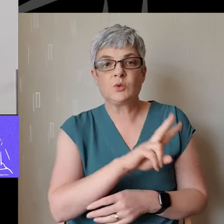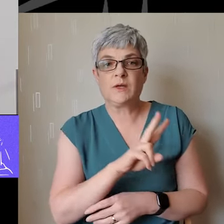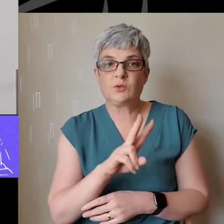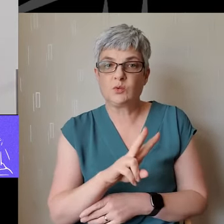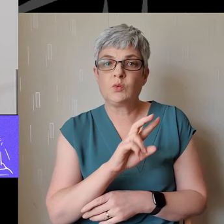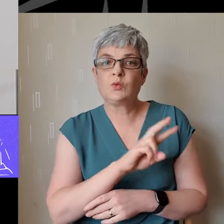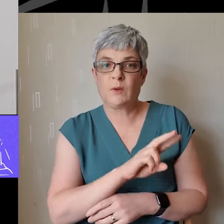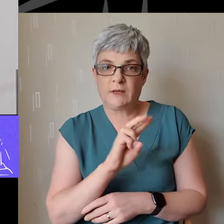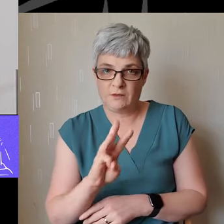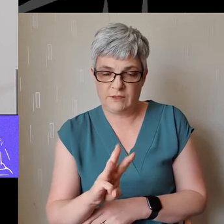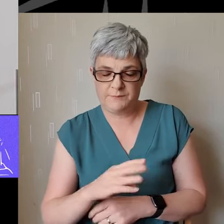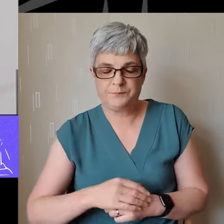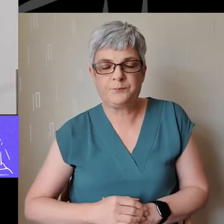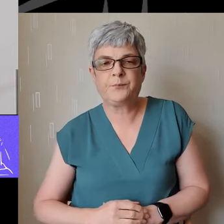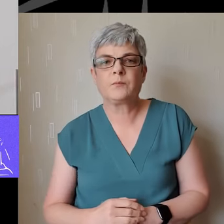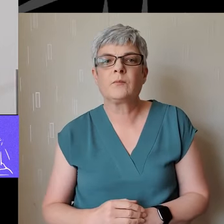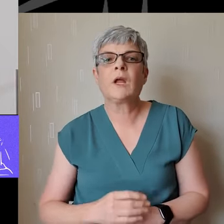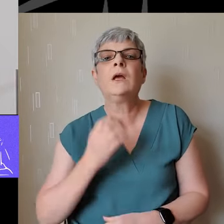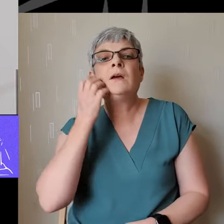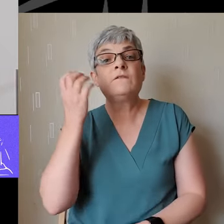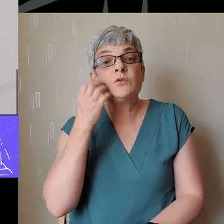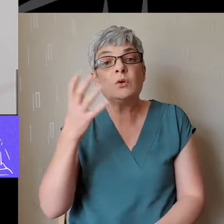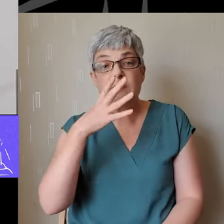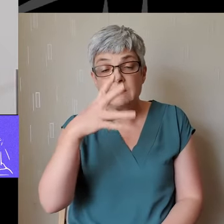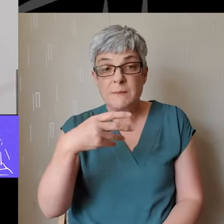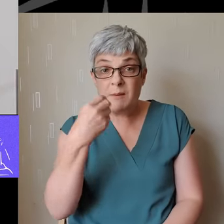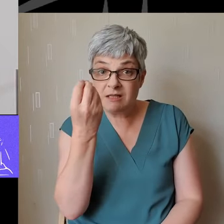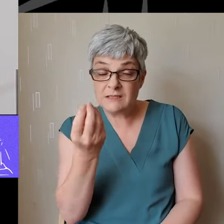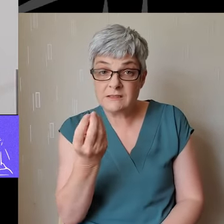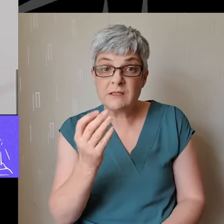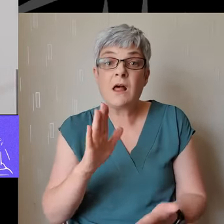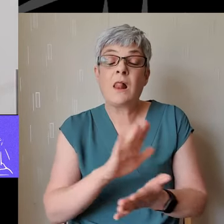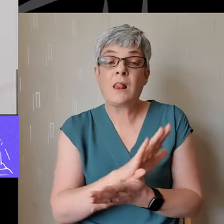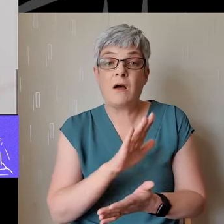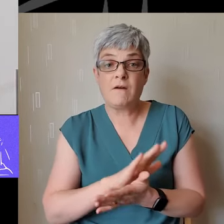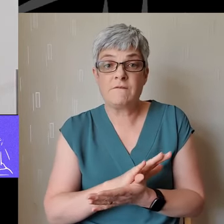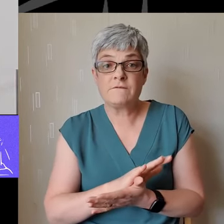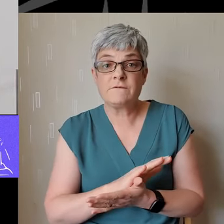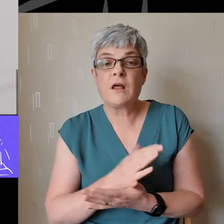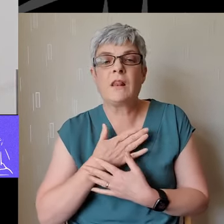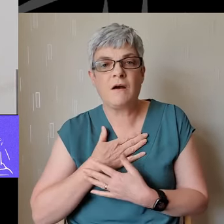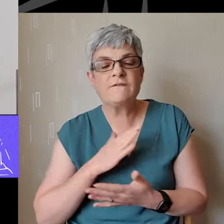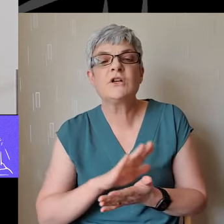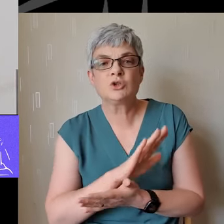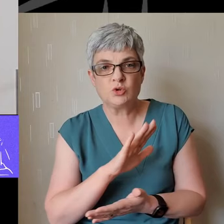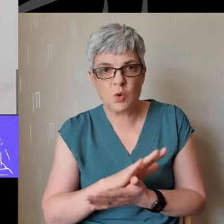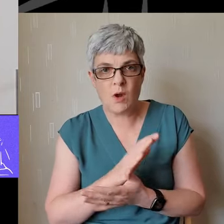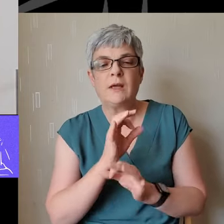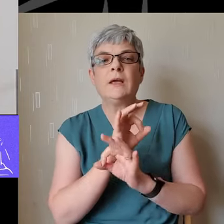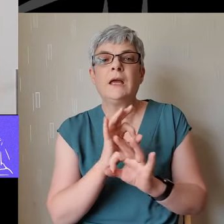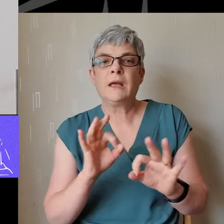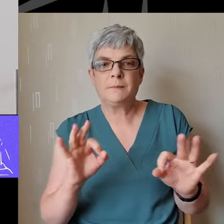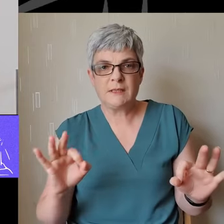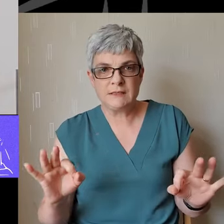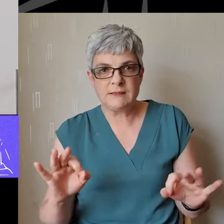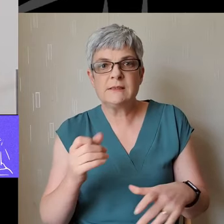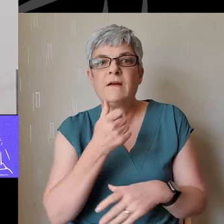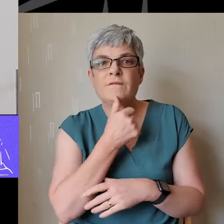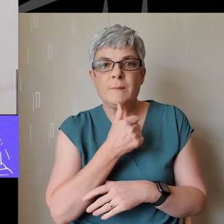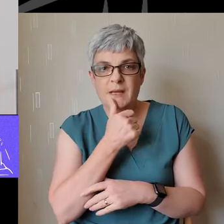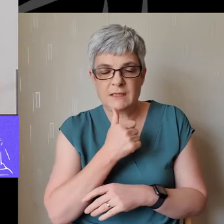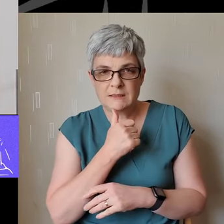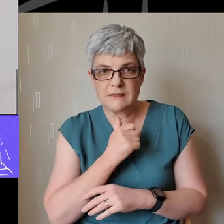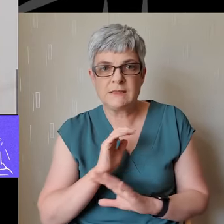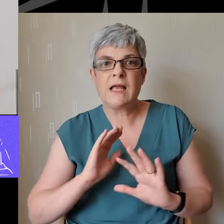But the fruit of the Spirit is love, joy, peace, forbearance, kindness, goodness,